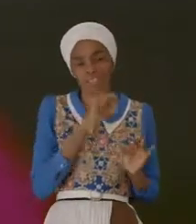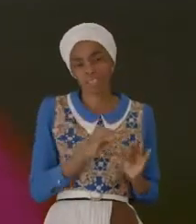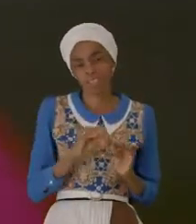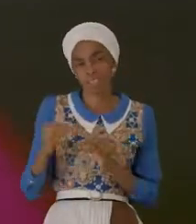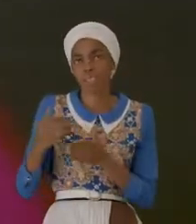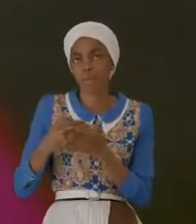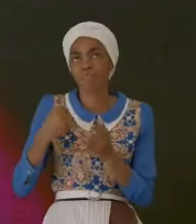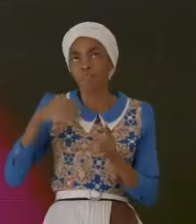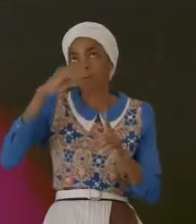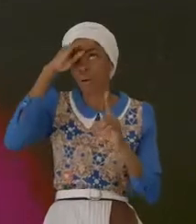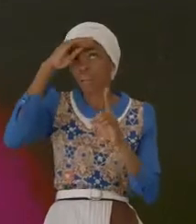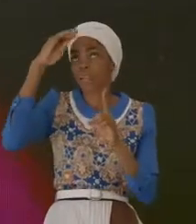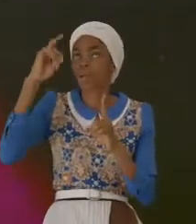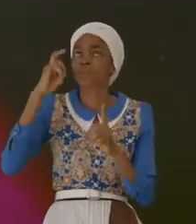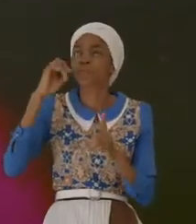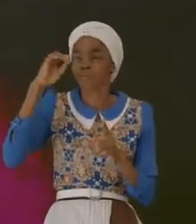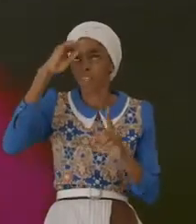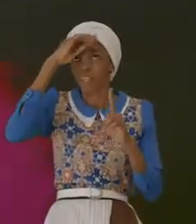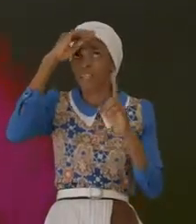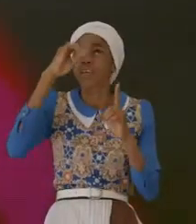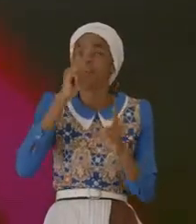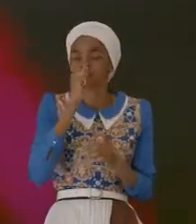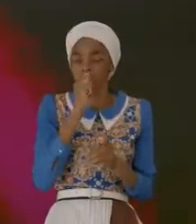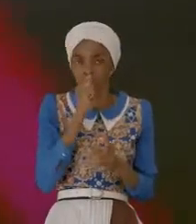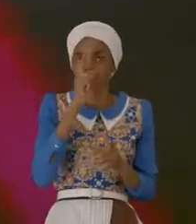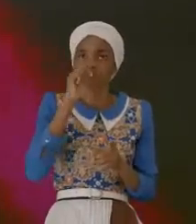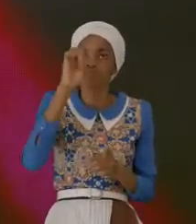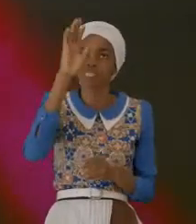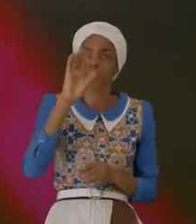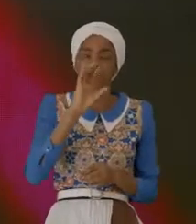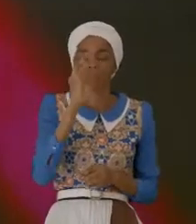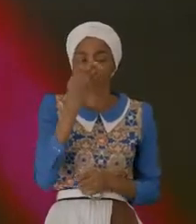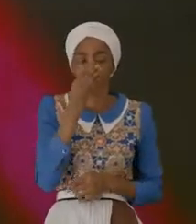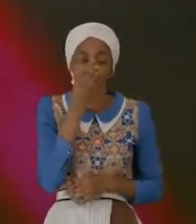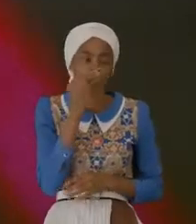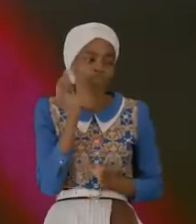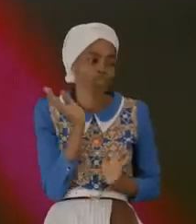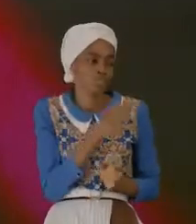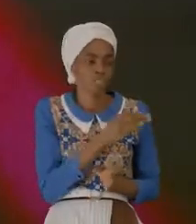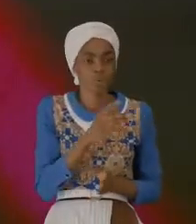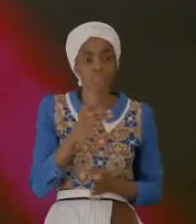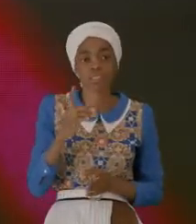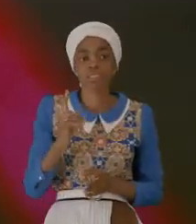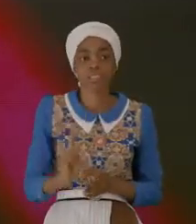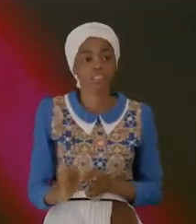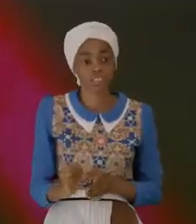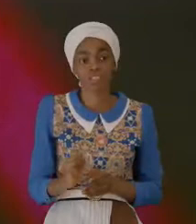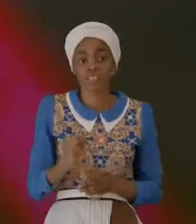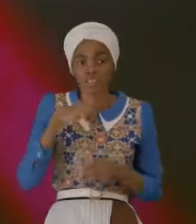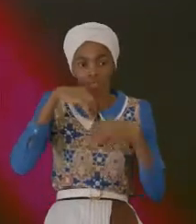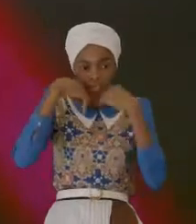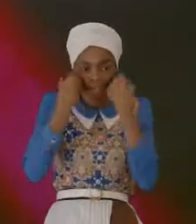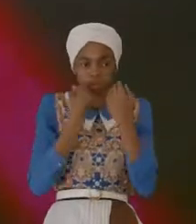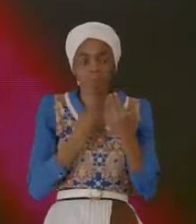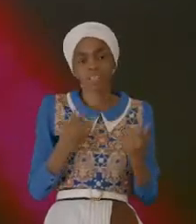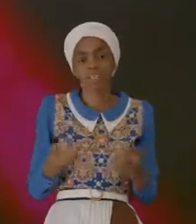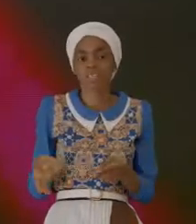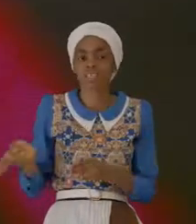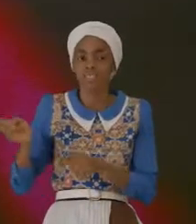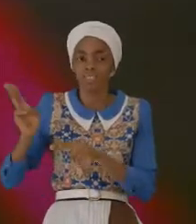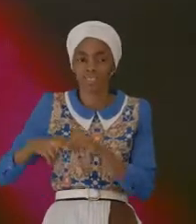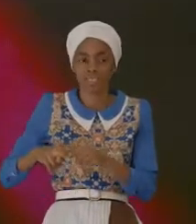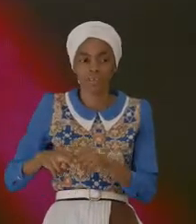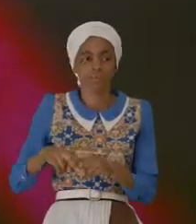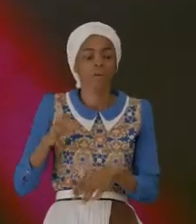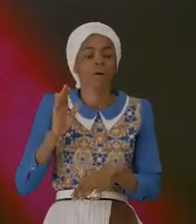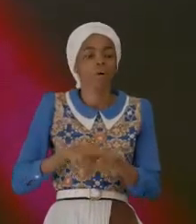endured the cross despising the shame and he sat down at the right hand